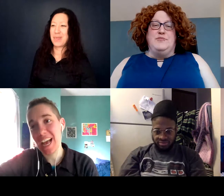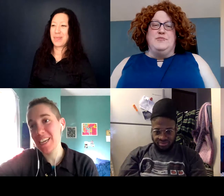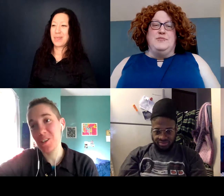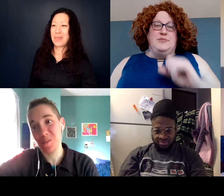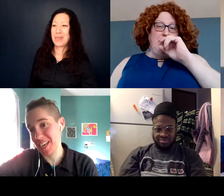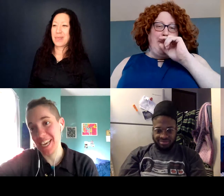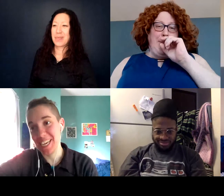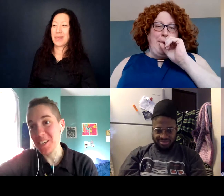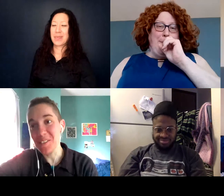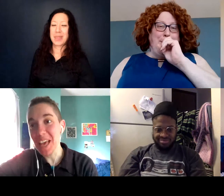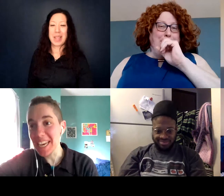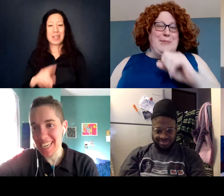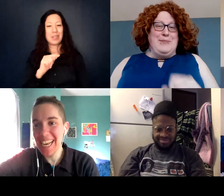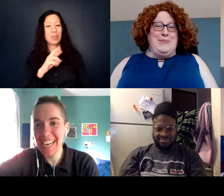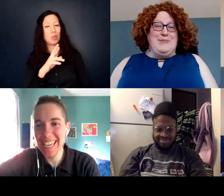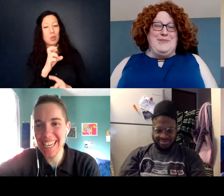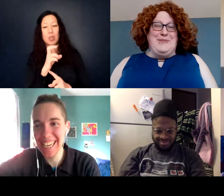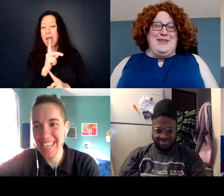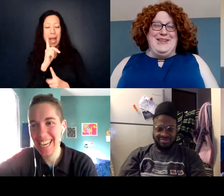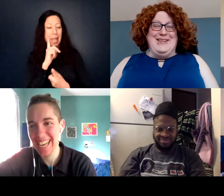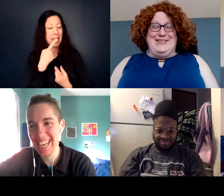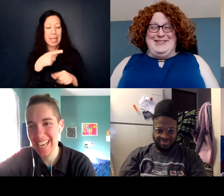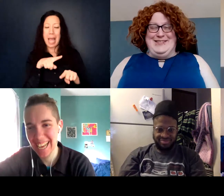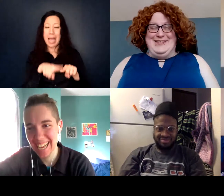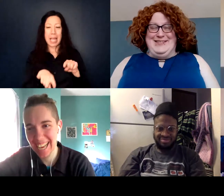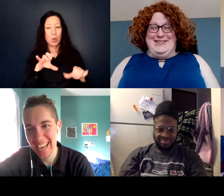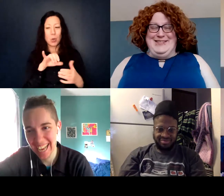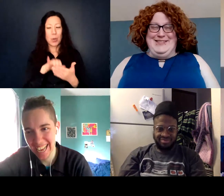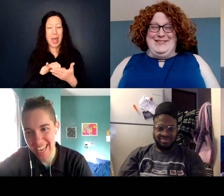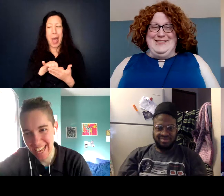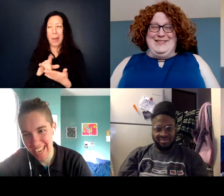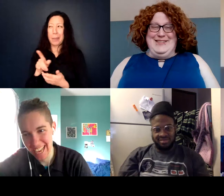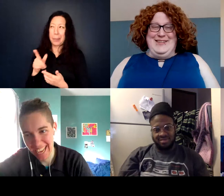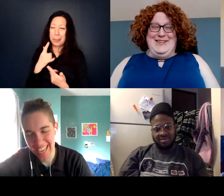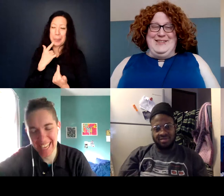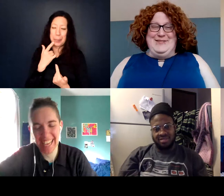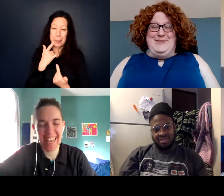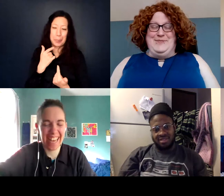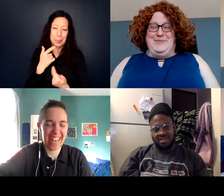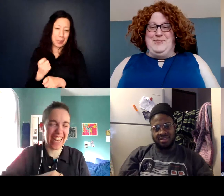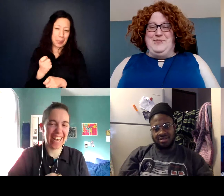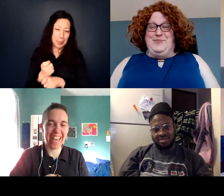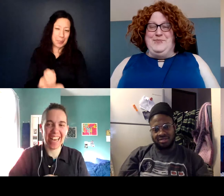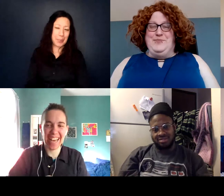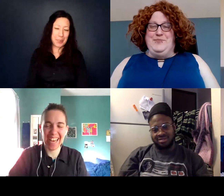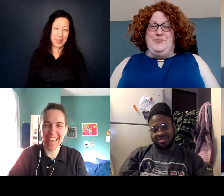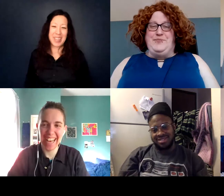This is Track. I don't think I can do that. I'm just playing.